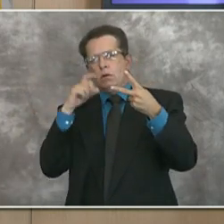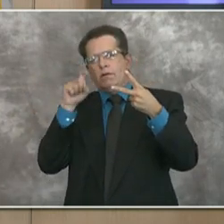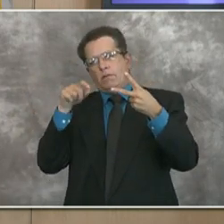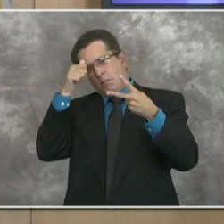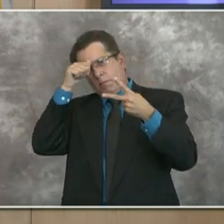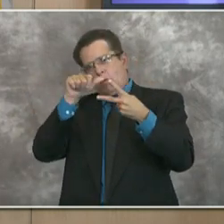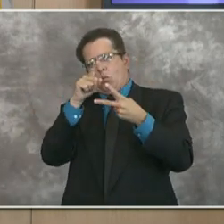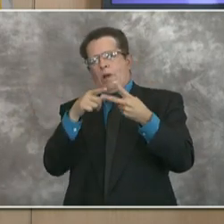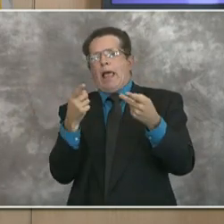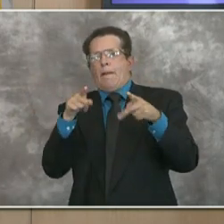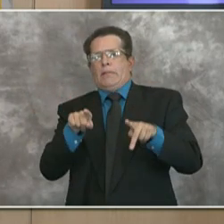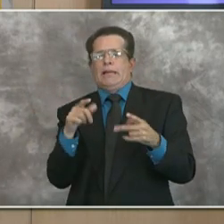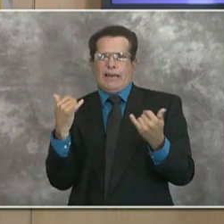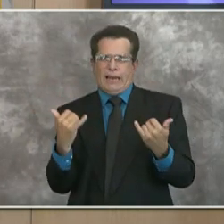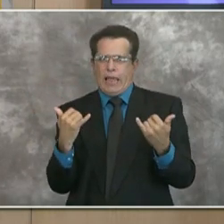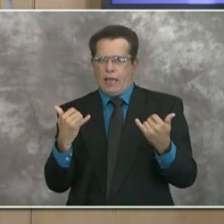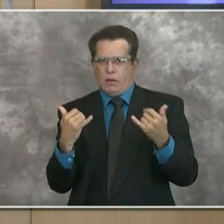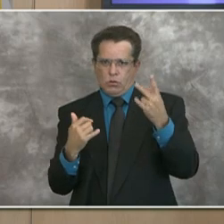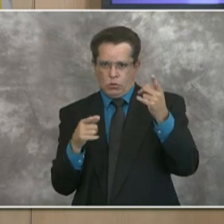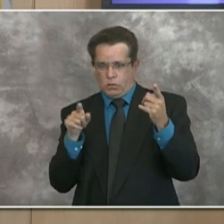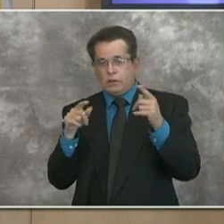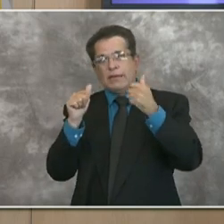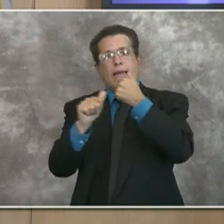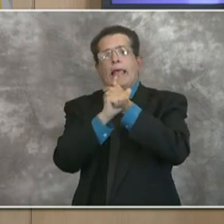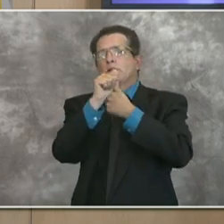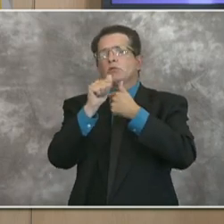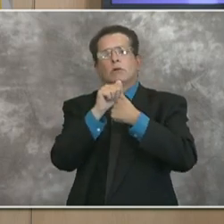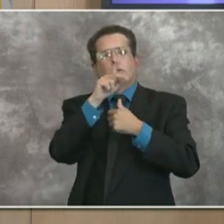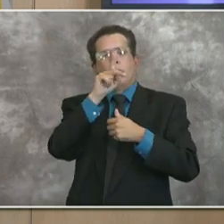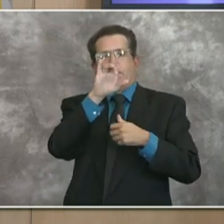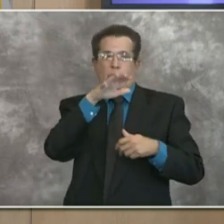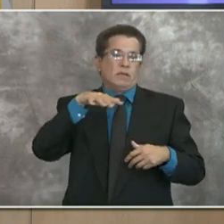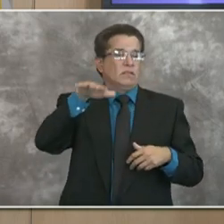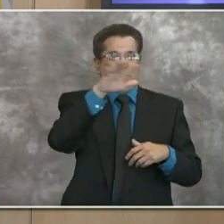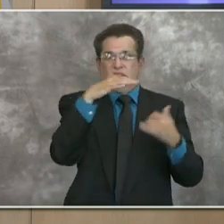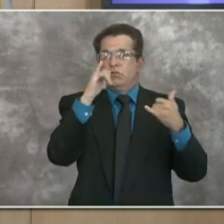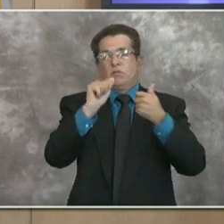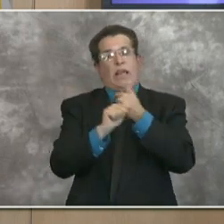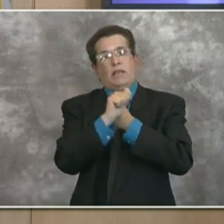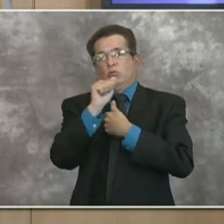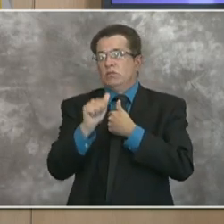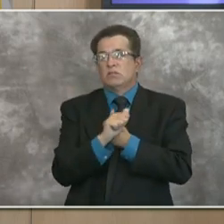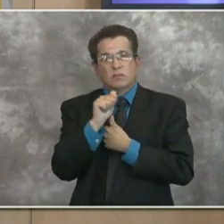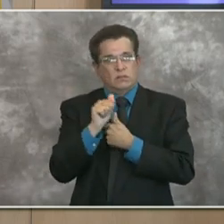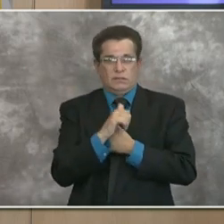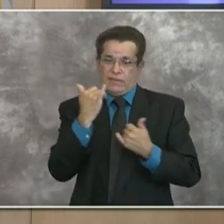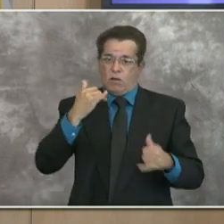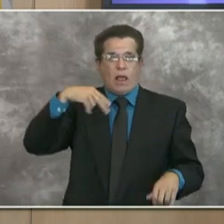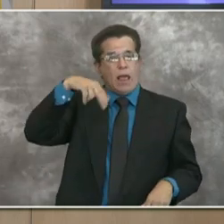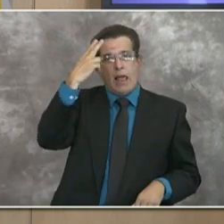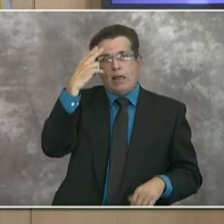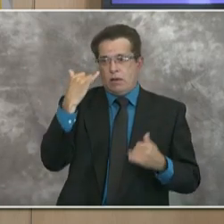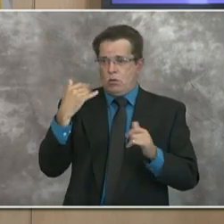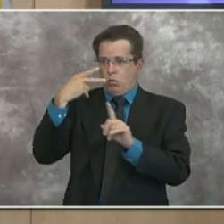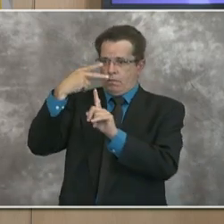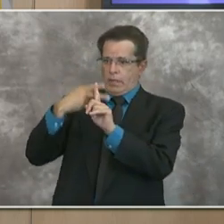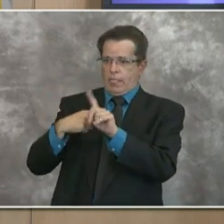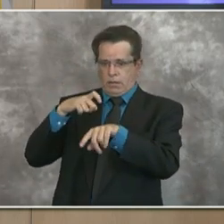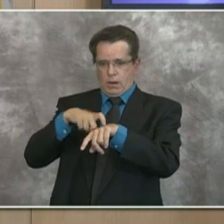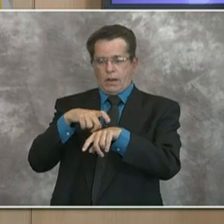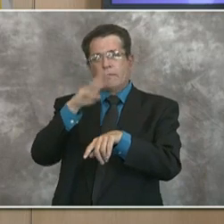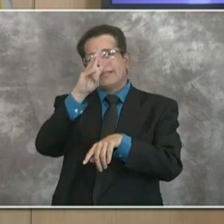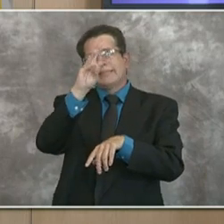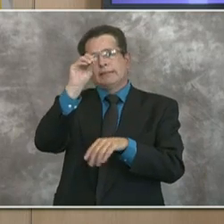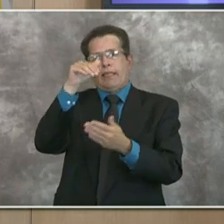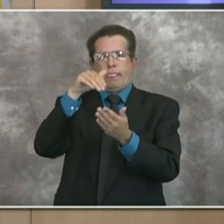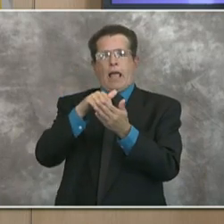from what happened today. The first is the danger to the public remains high. In 2 months' time, more than 60,000